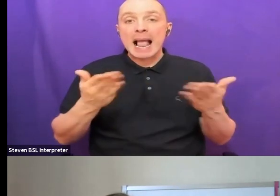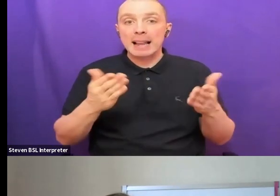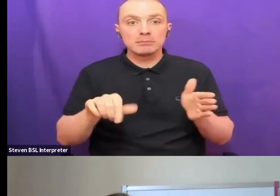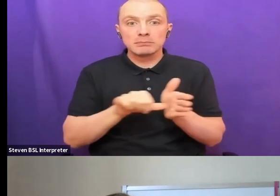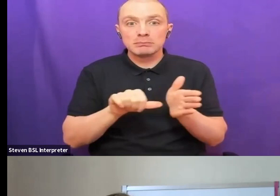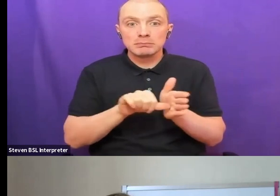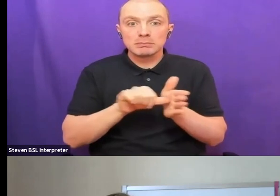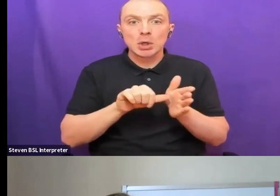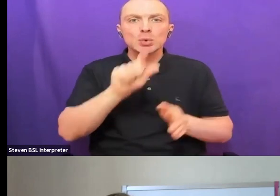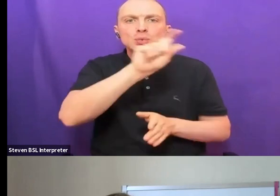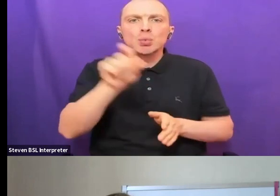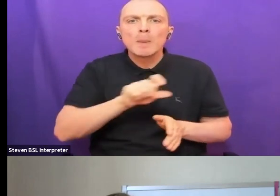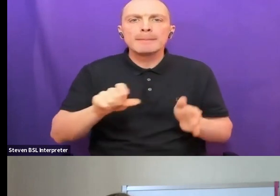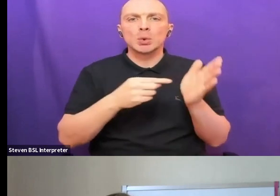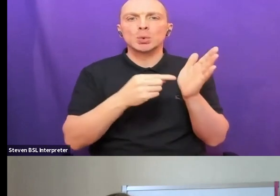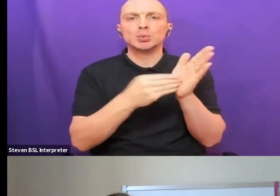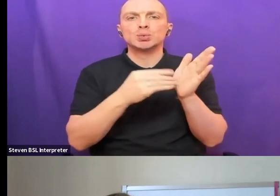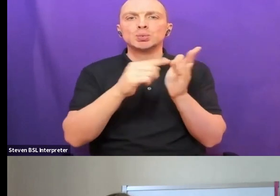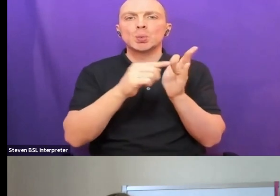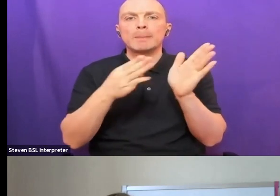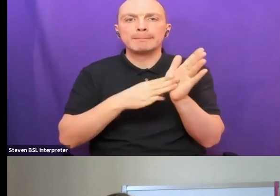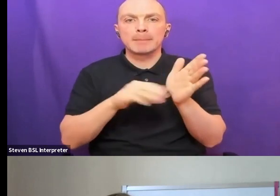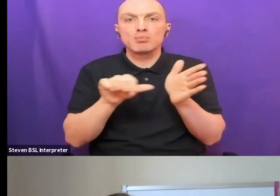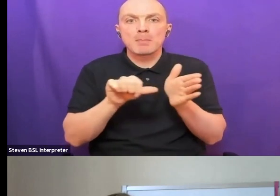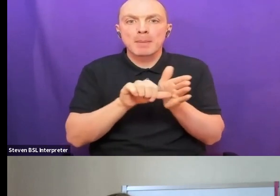and Ali will do his best to resolve that for you.